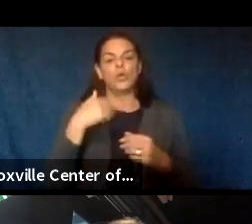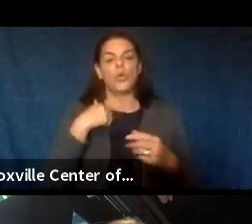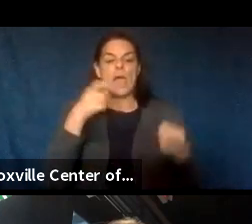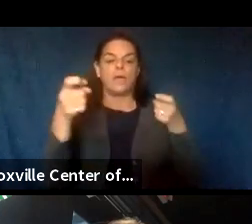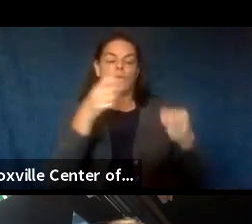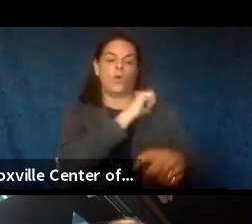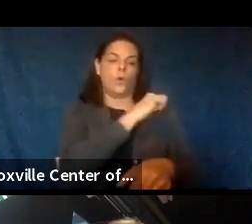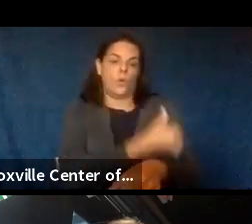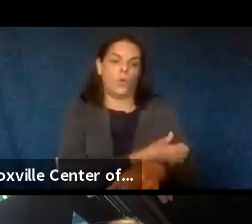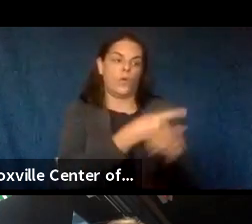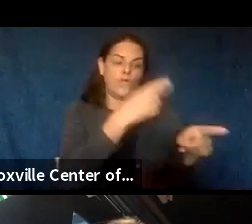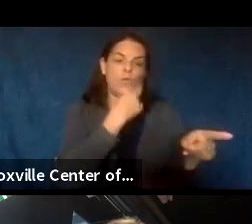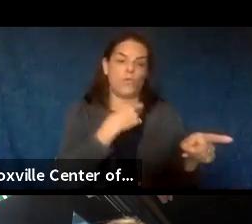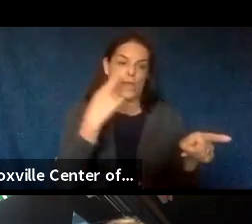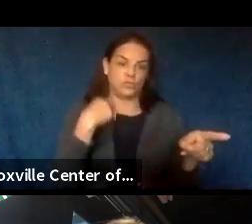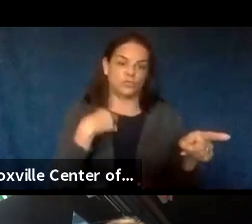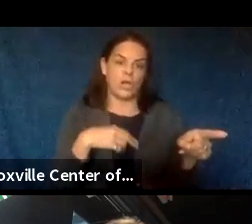restaurants.